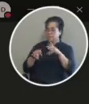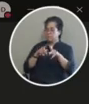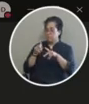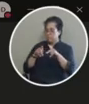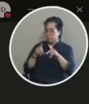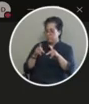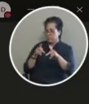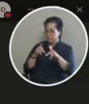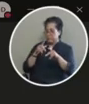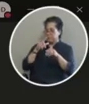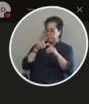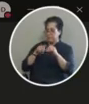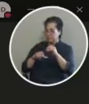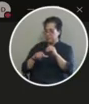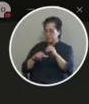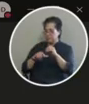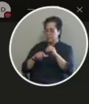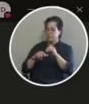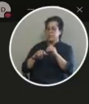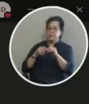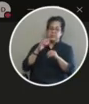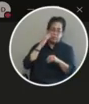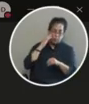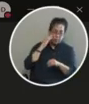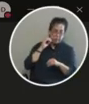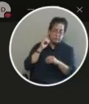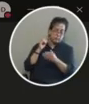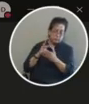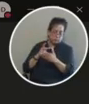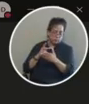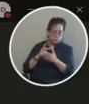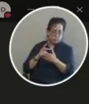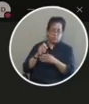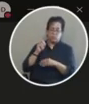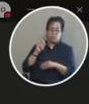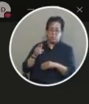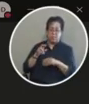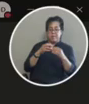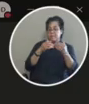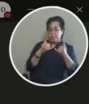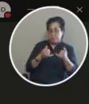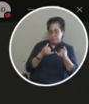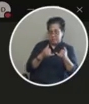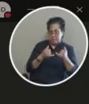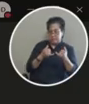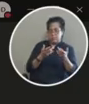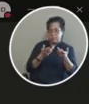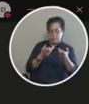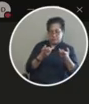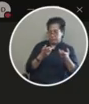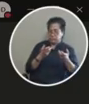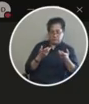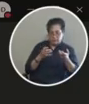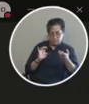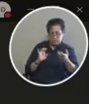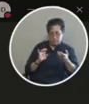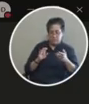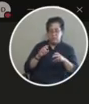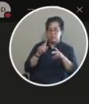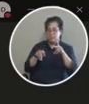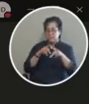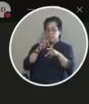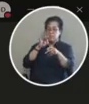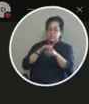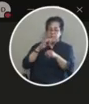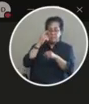El Paso either knowingly approved of or currently want. They voted